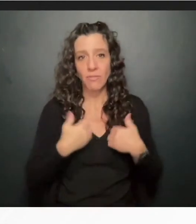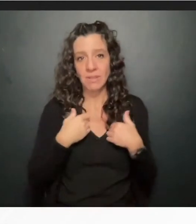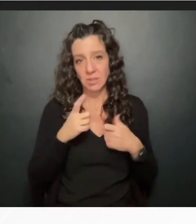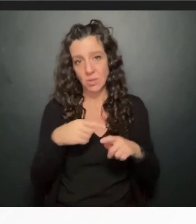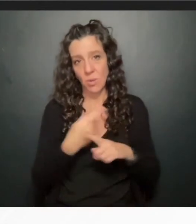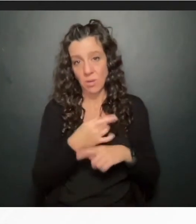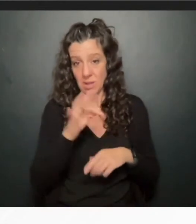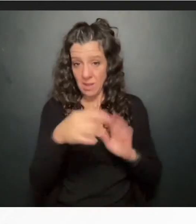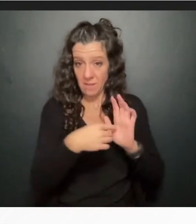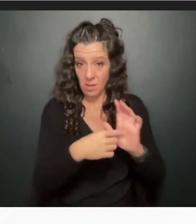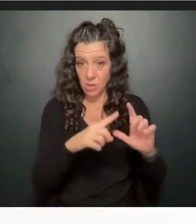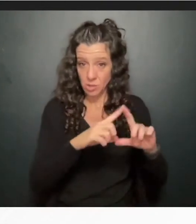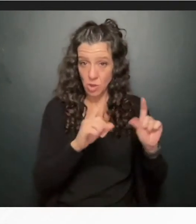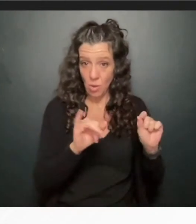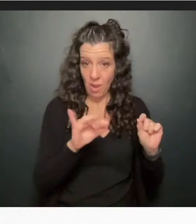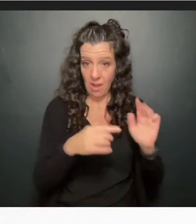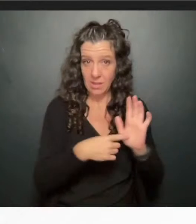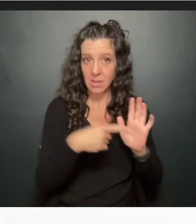will be allowed in.